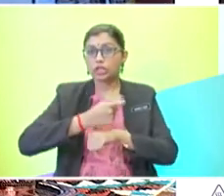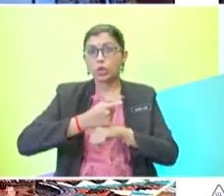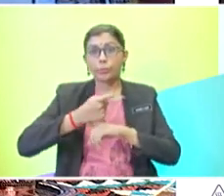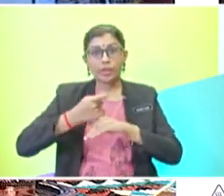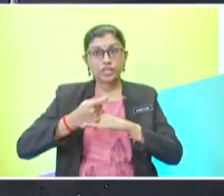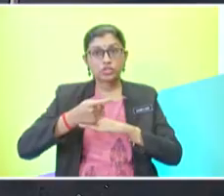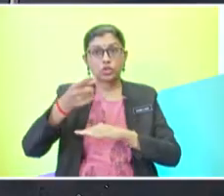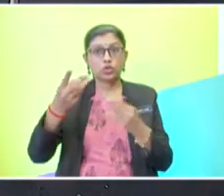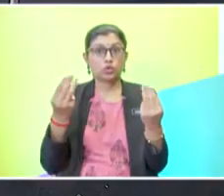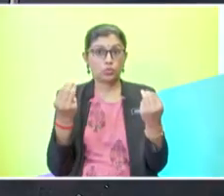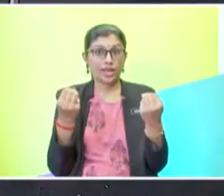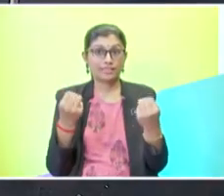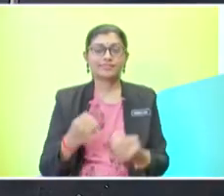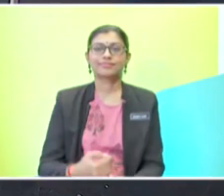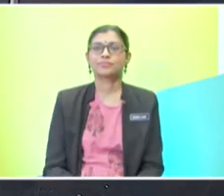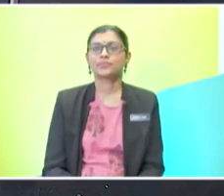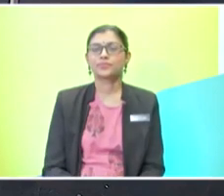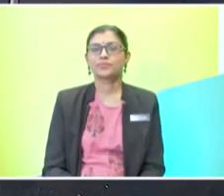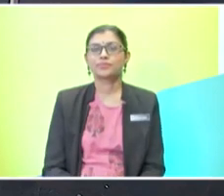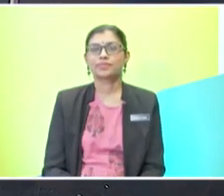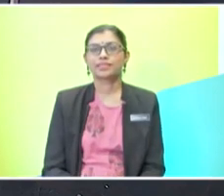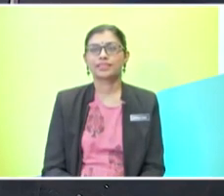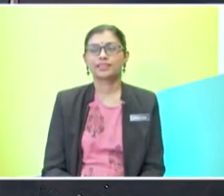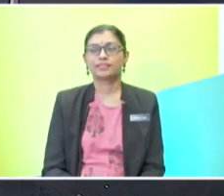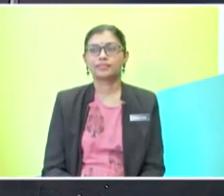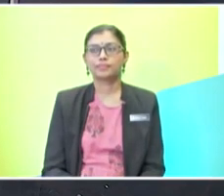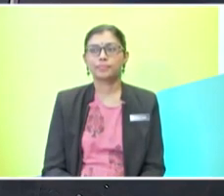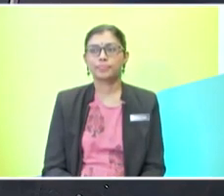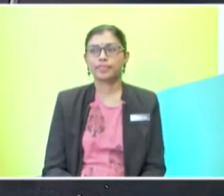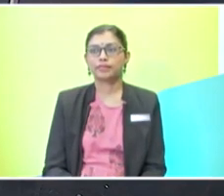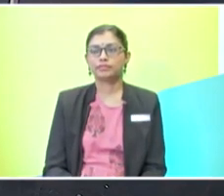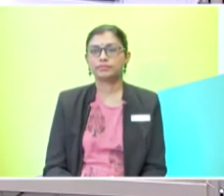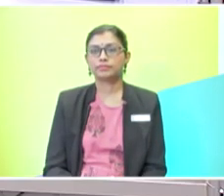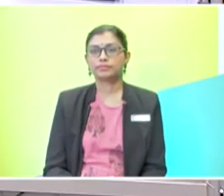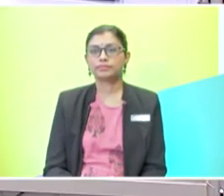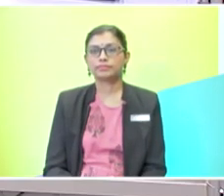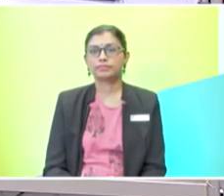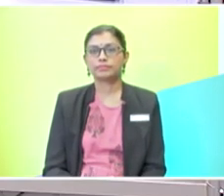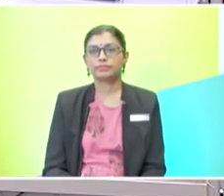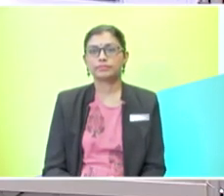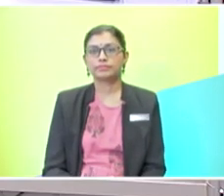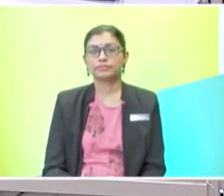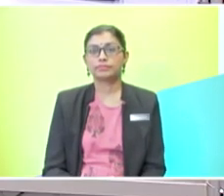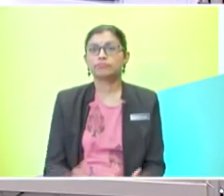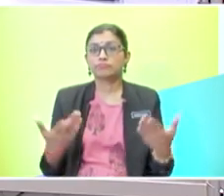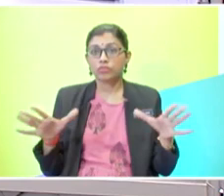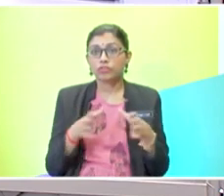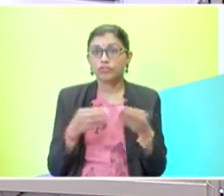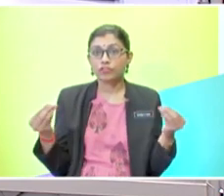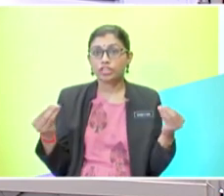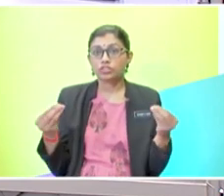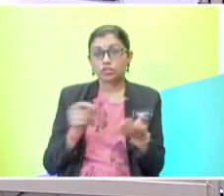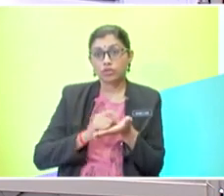not? Okay. All right. Now, okay. I think everyone has had